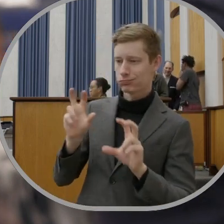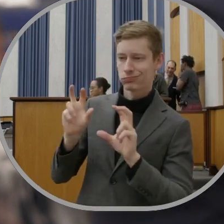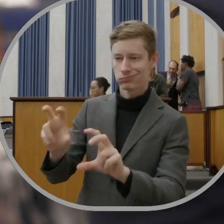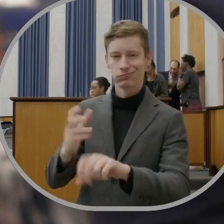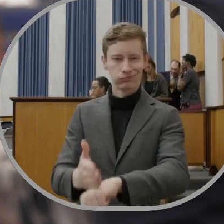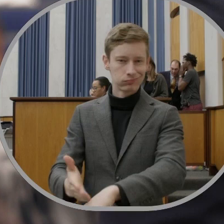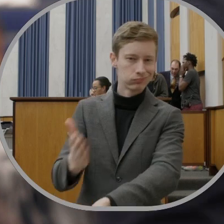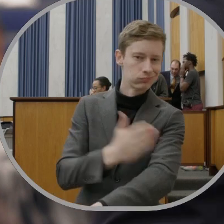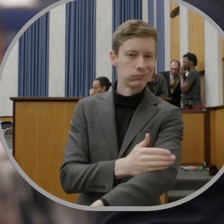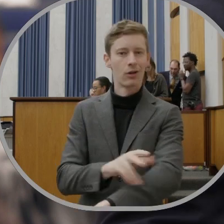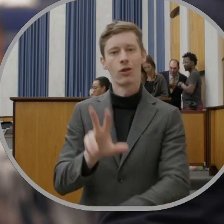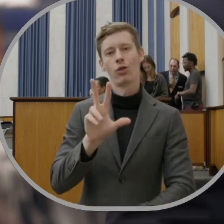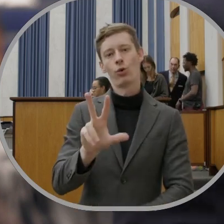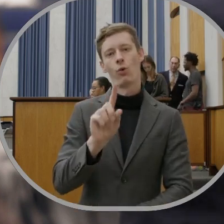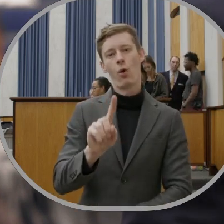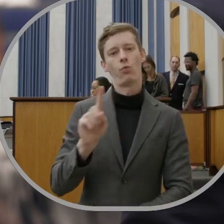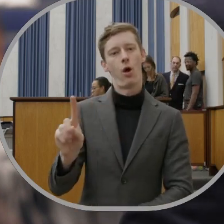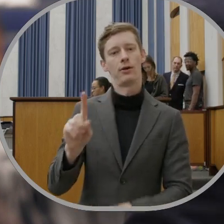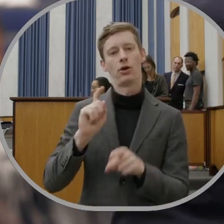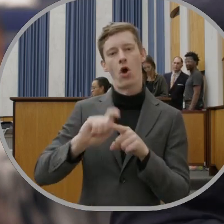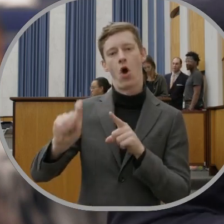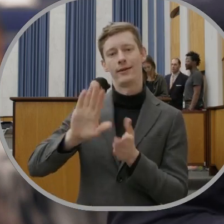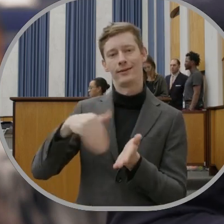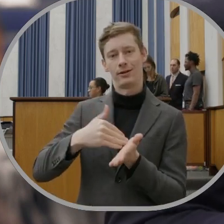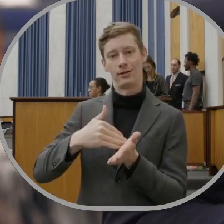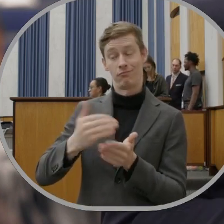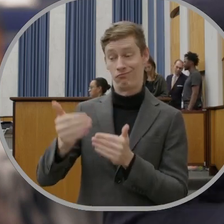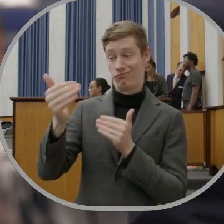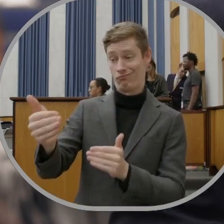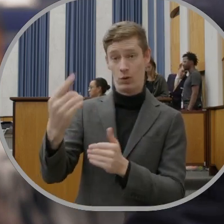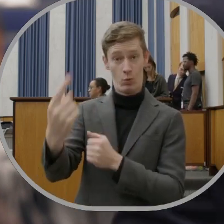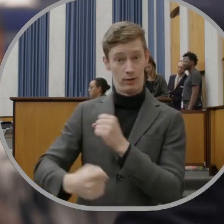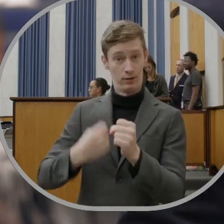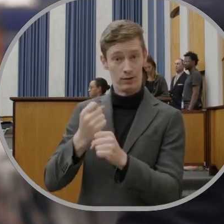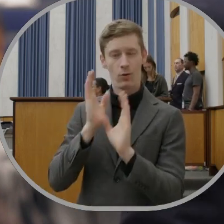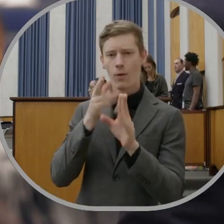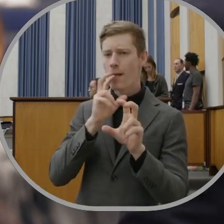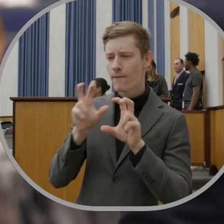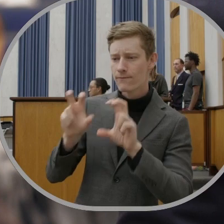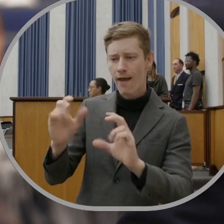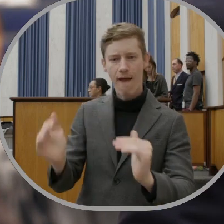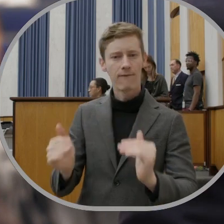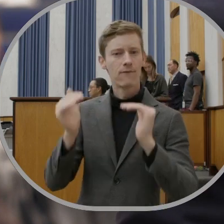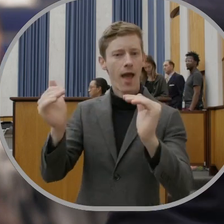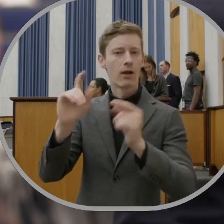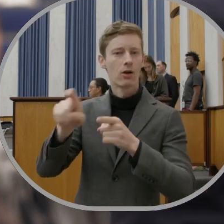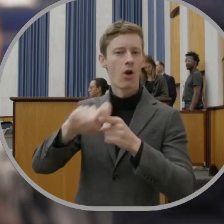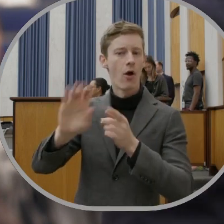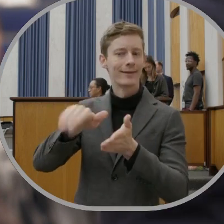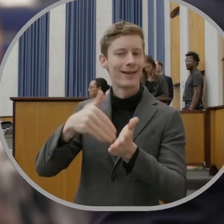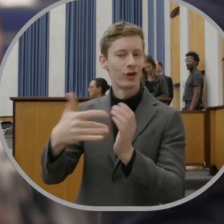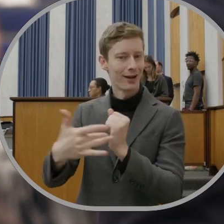call center. Over the next year, we will invest in advanced call center technology